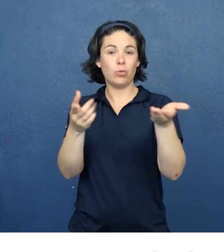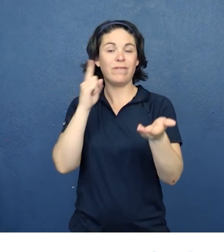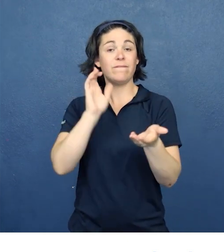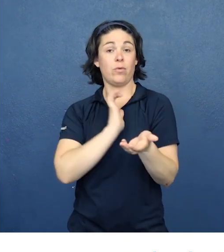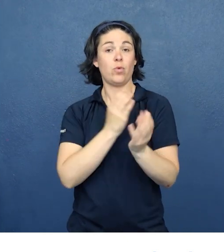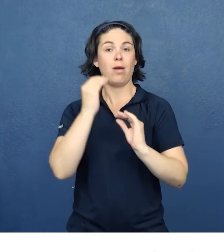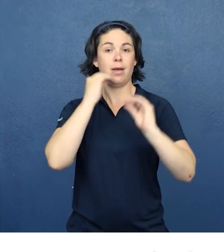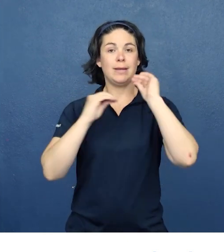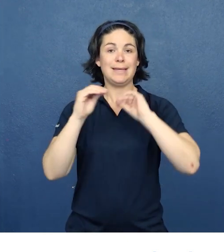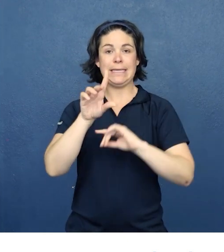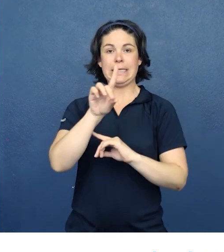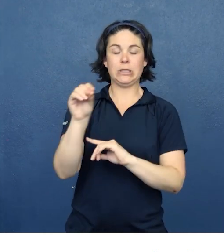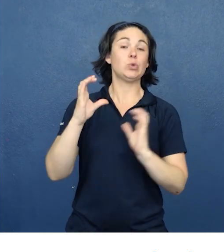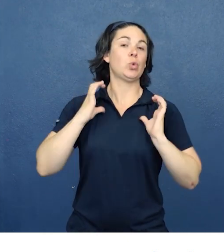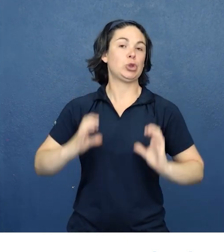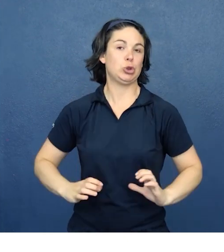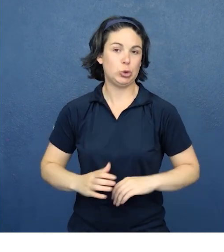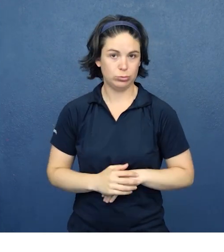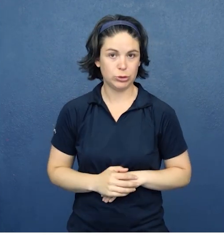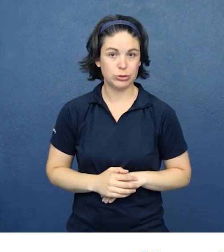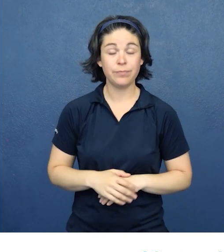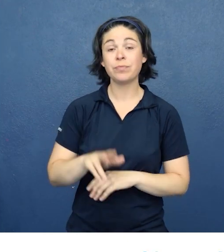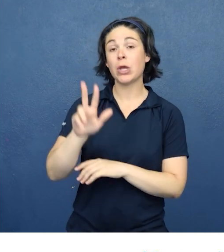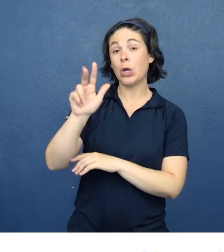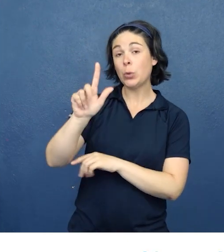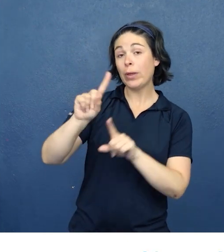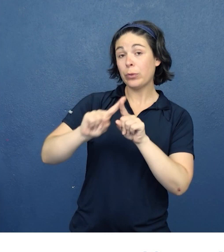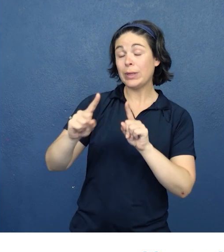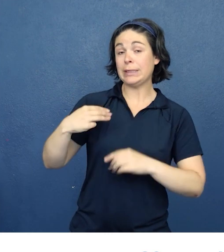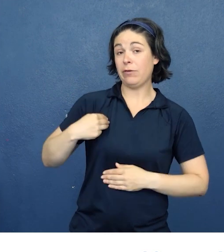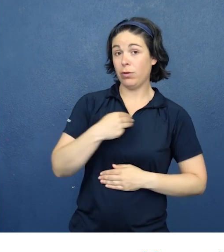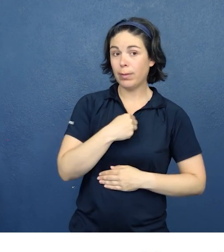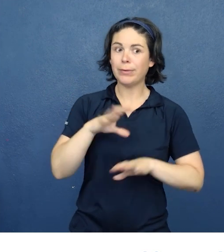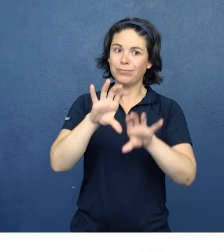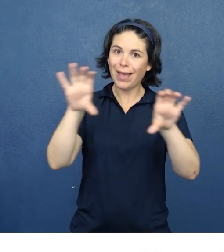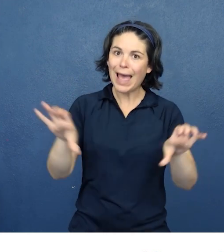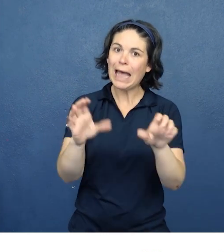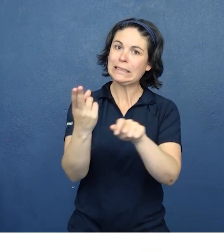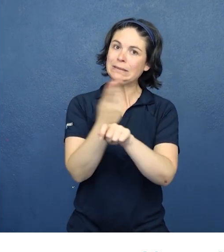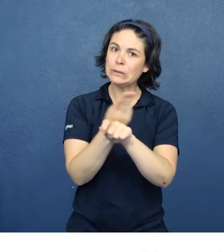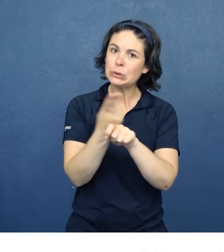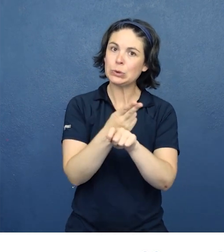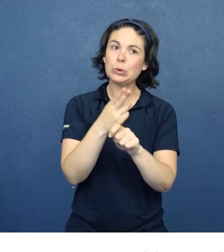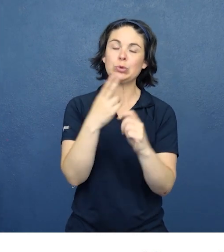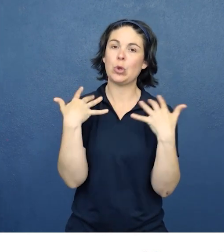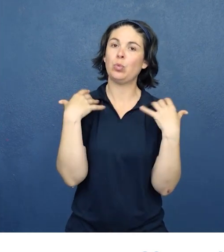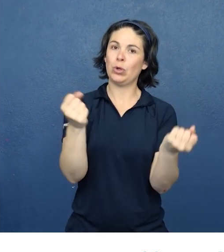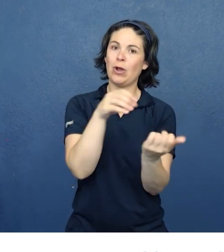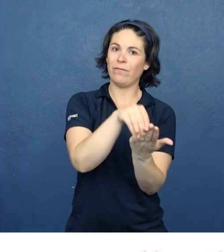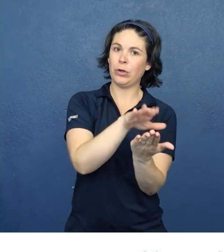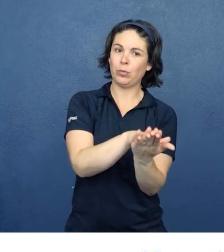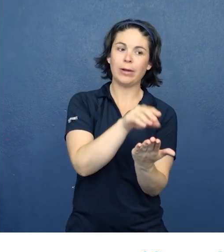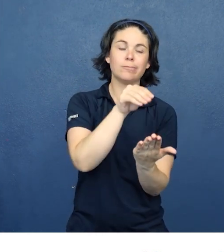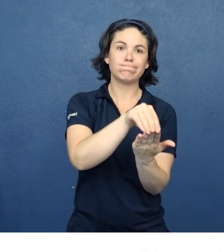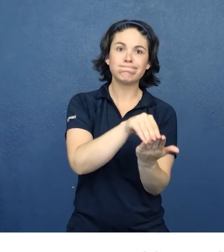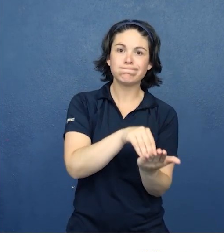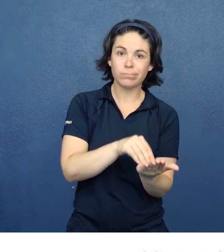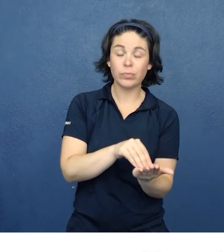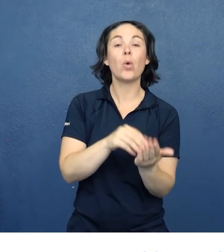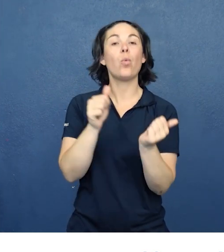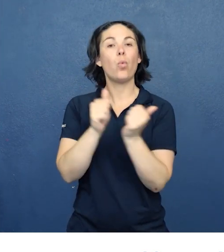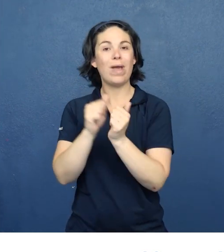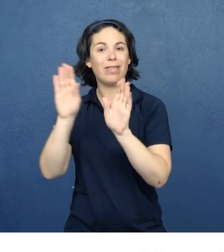our eating disorder consumers. 23 members actively utilized Recovery Record with a